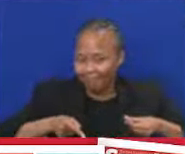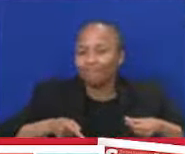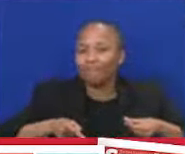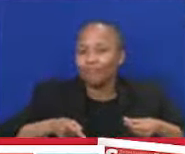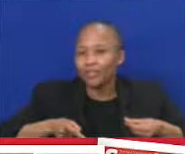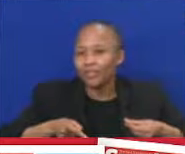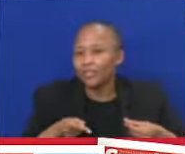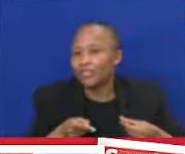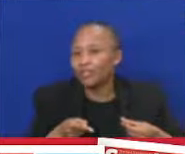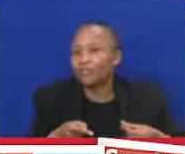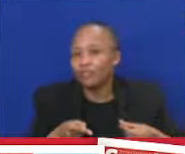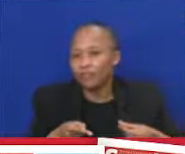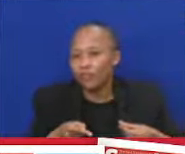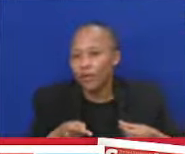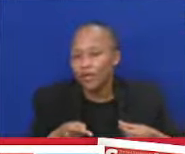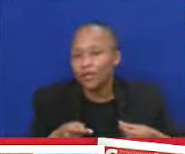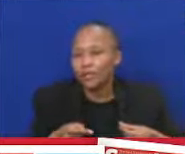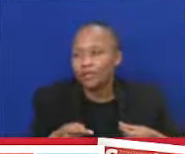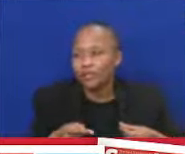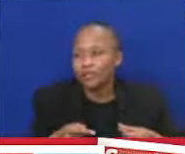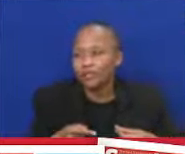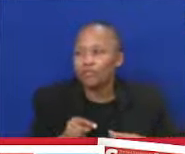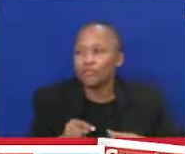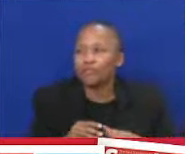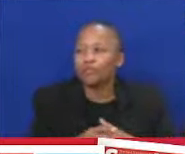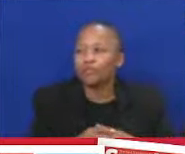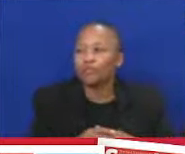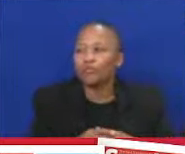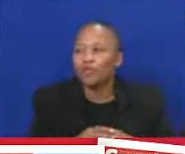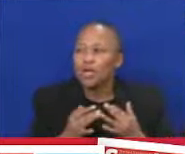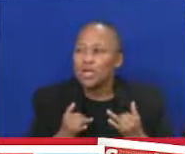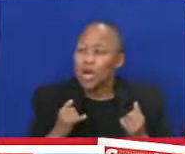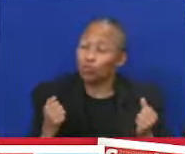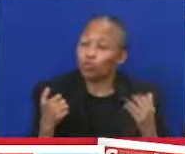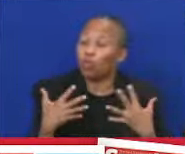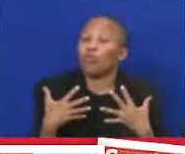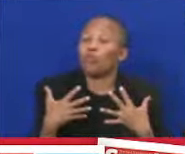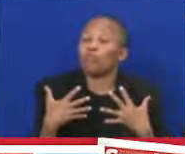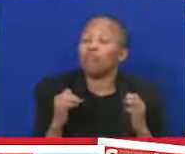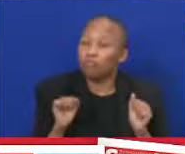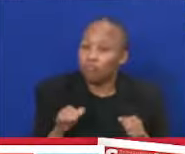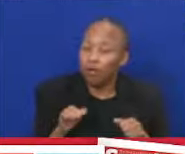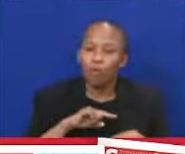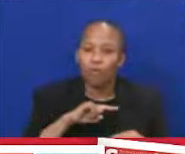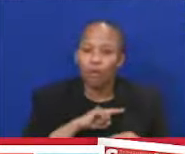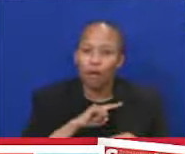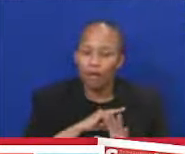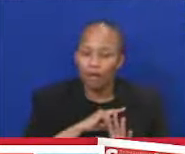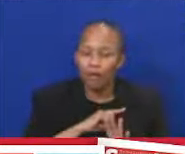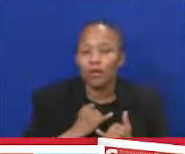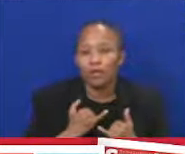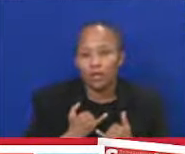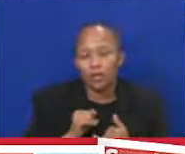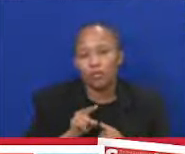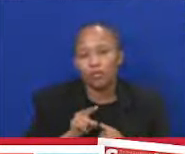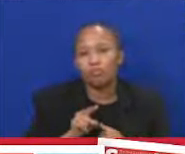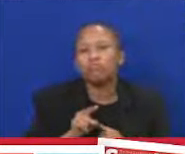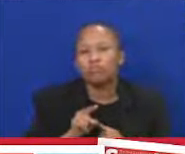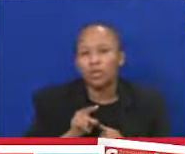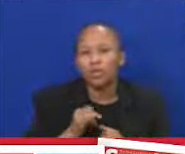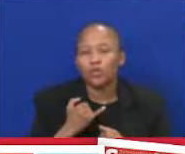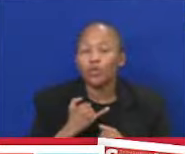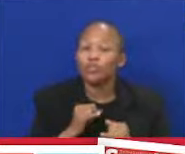when one of the videos for the ransom that was sent to the family of Jerry Bushoka,